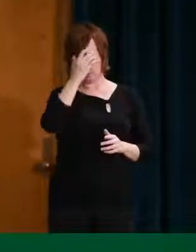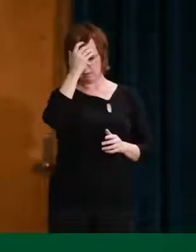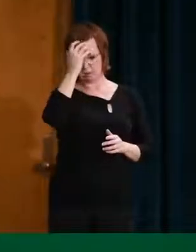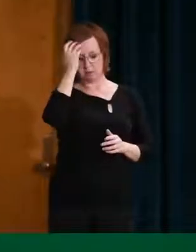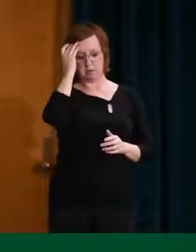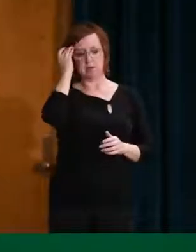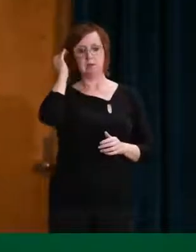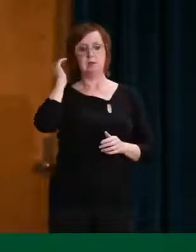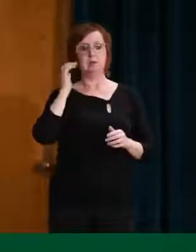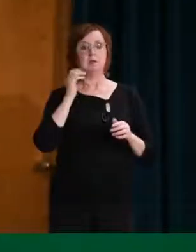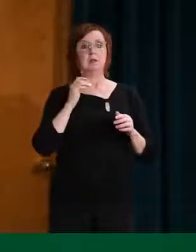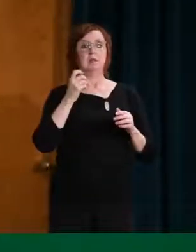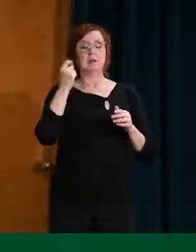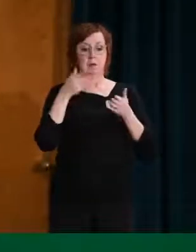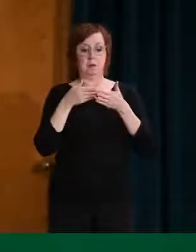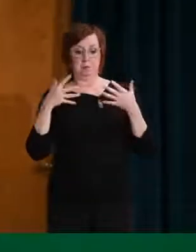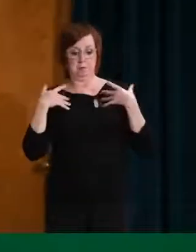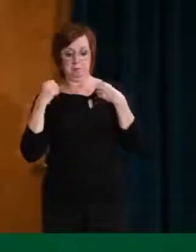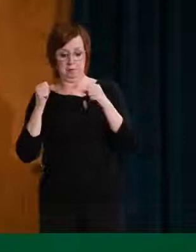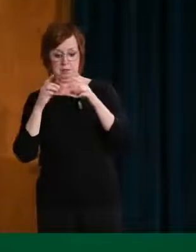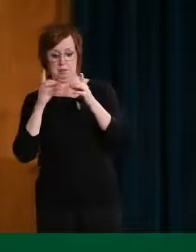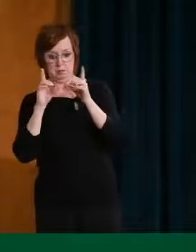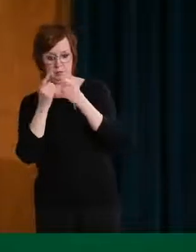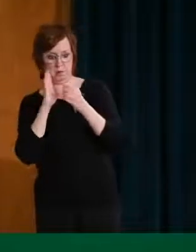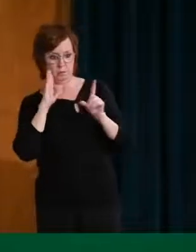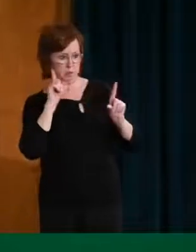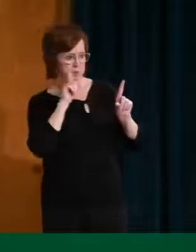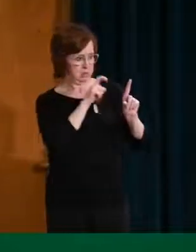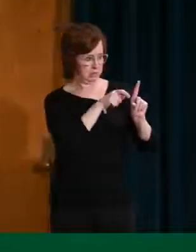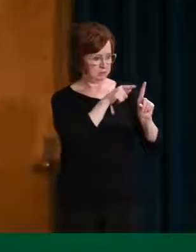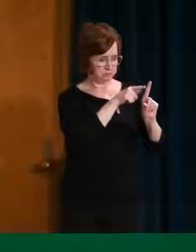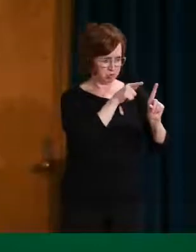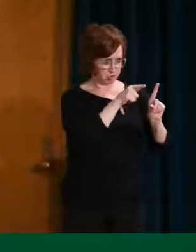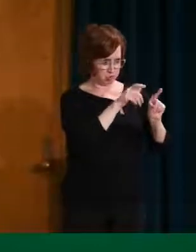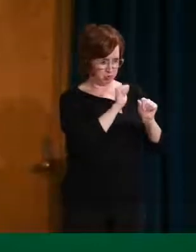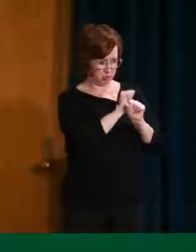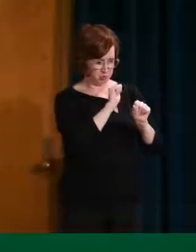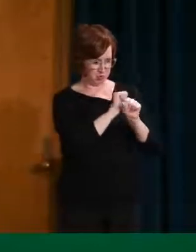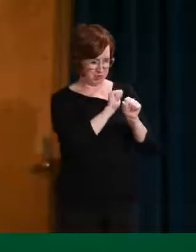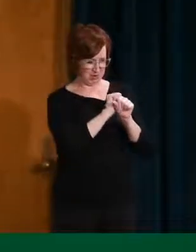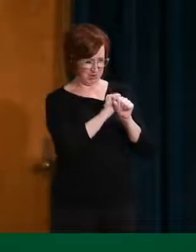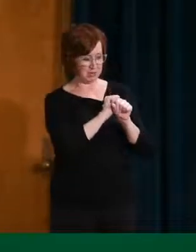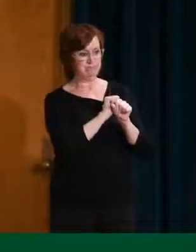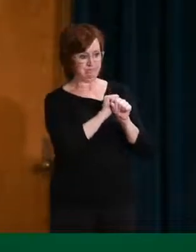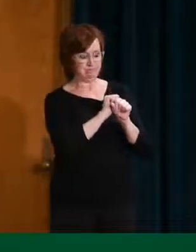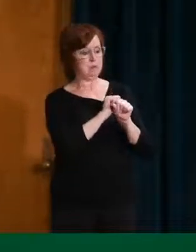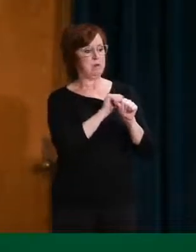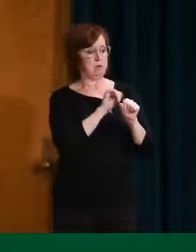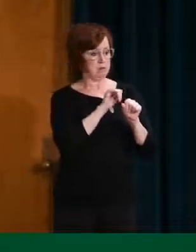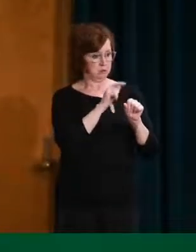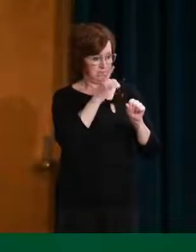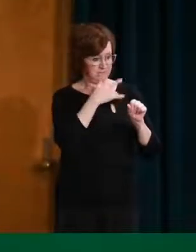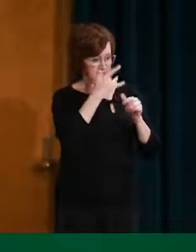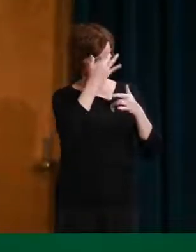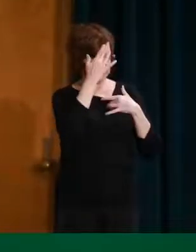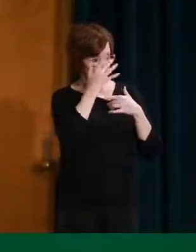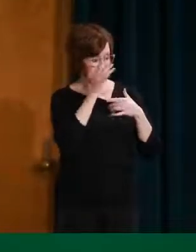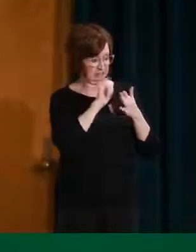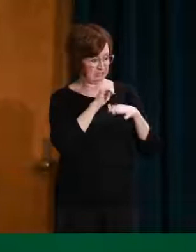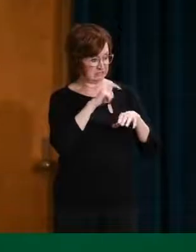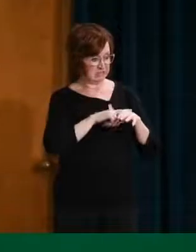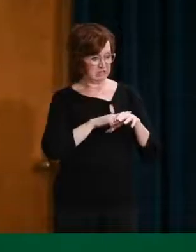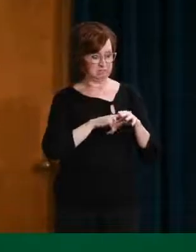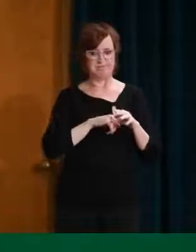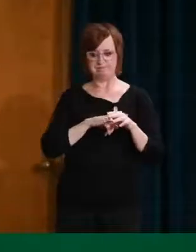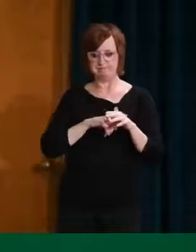interview that person and will ask, were you working while symptomatic? And usually they go 1 to 2